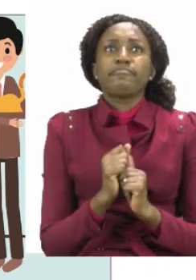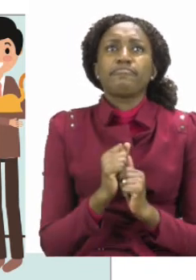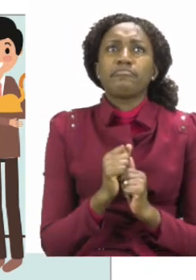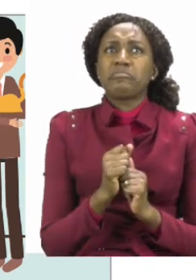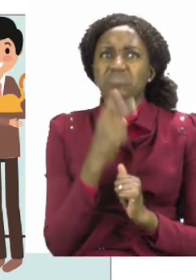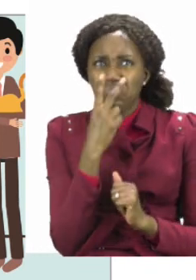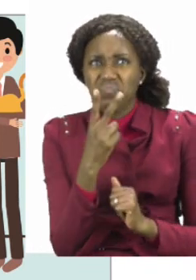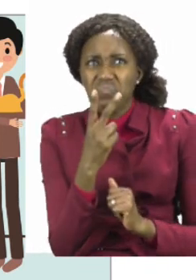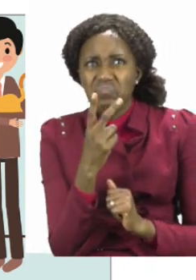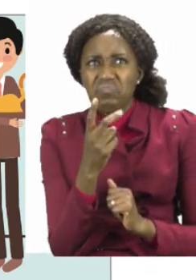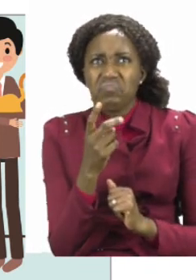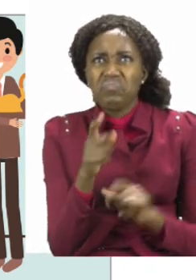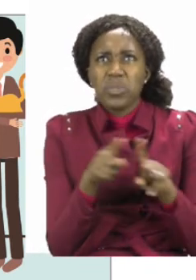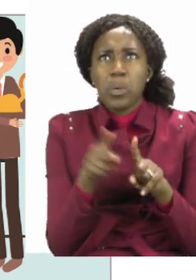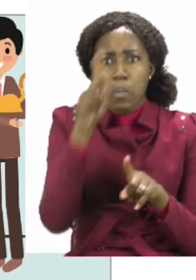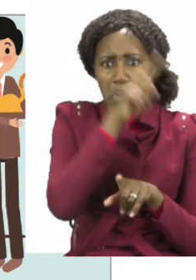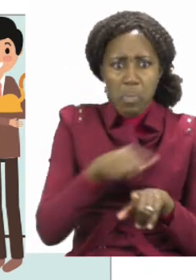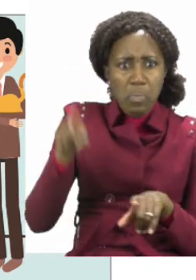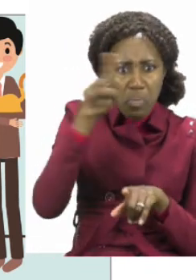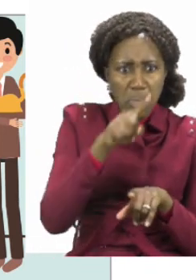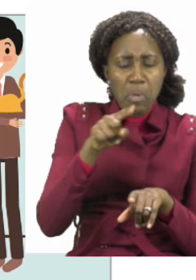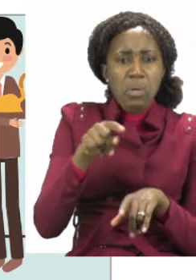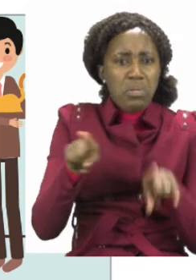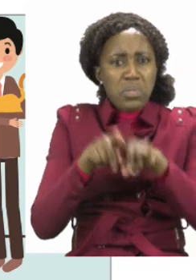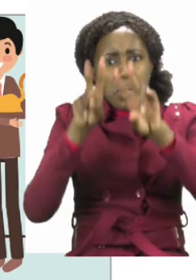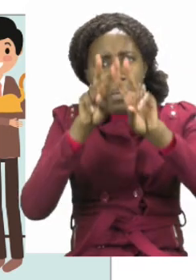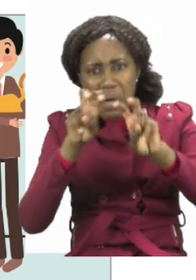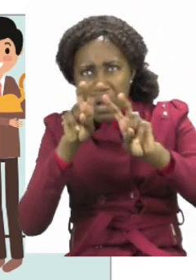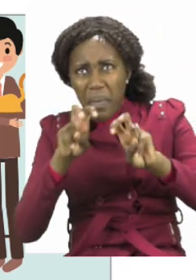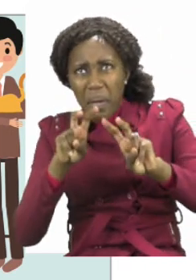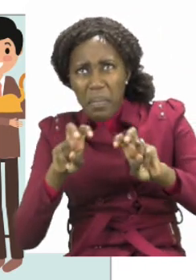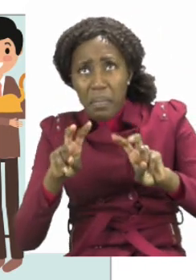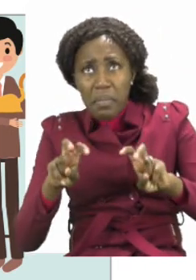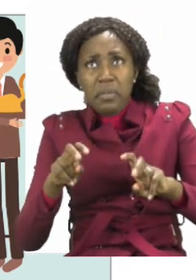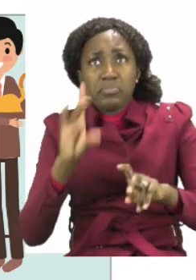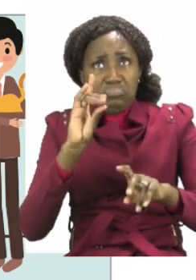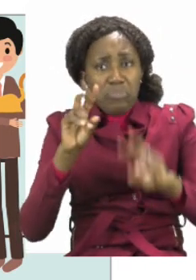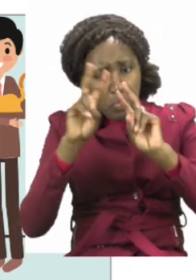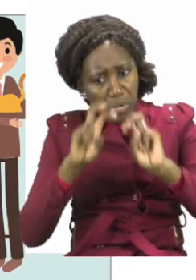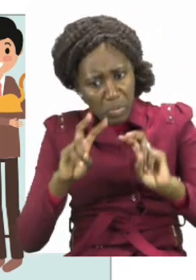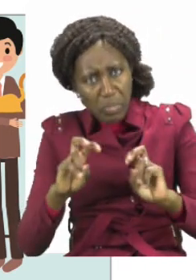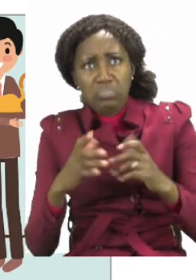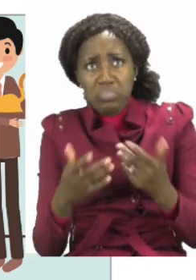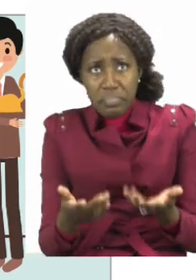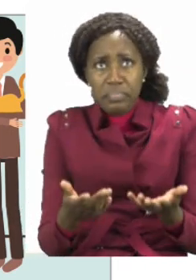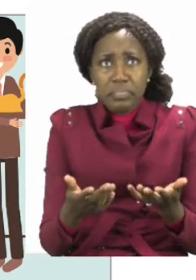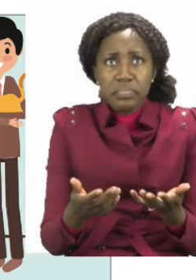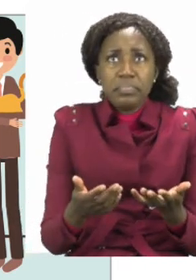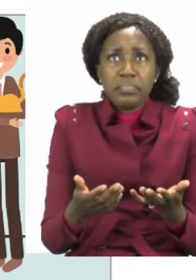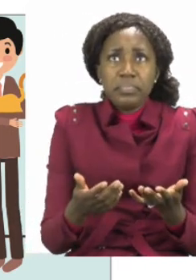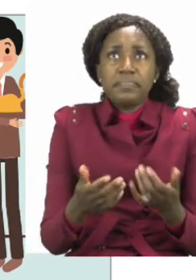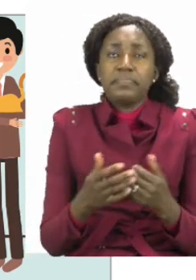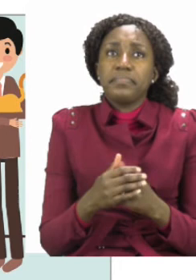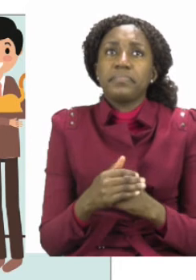like an exam room or an examination room. And this